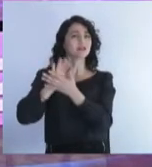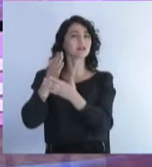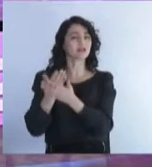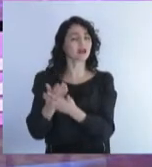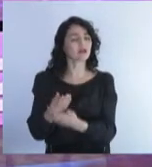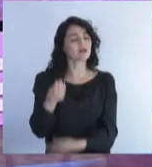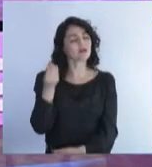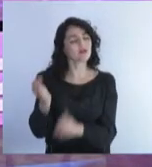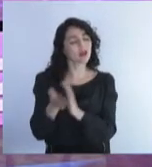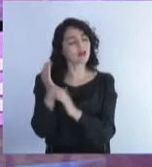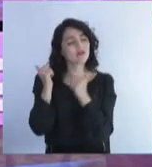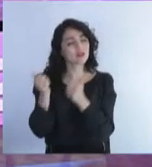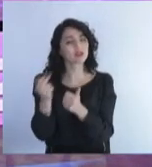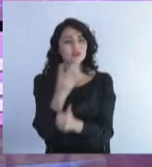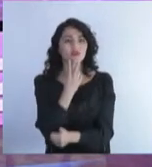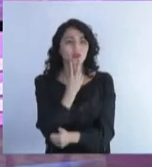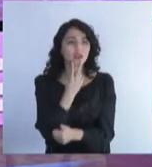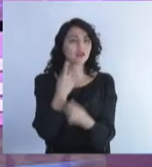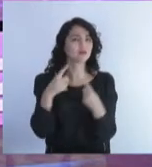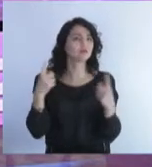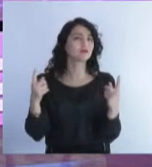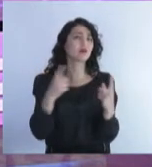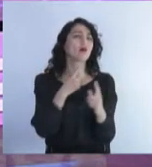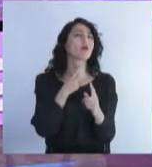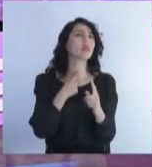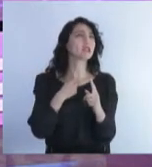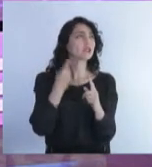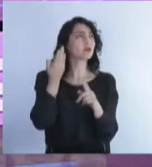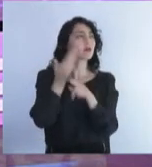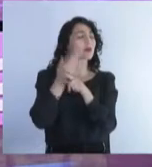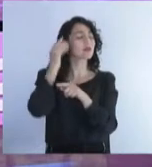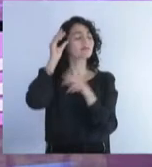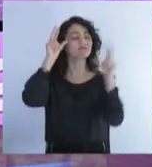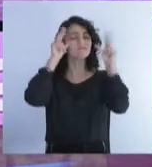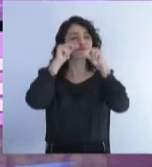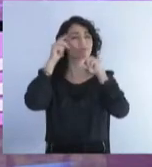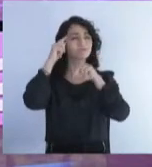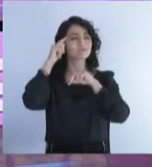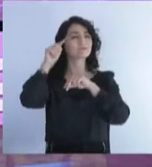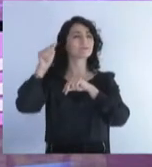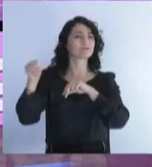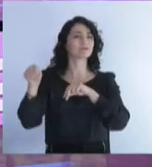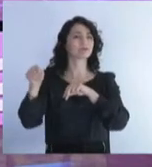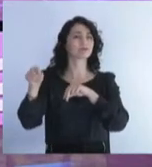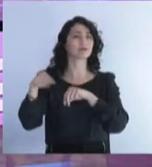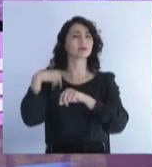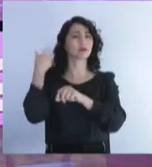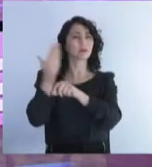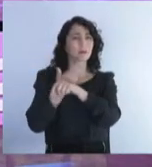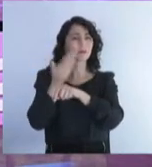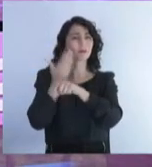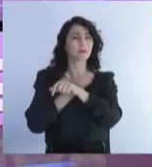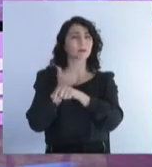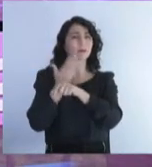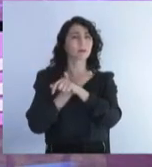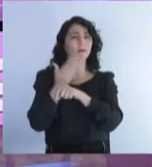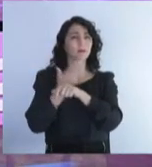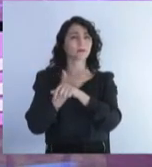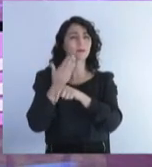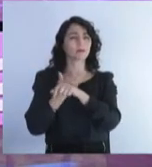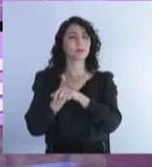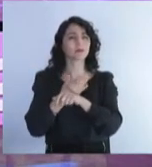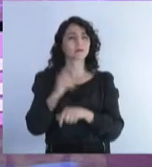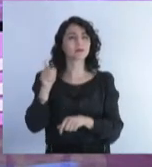have well-being in your life. Just make those wishes silently to that person you appreciate so